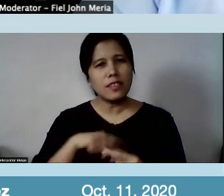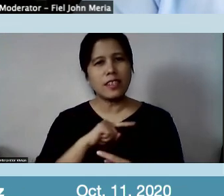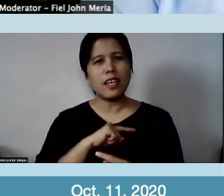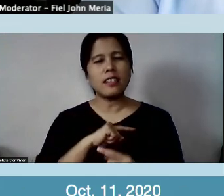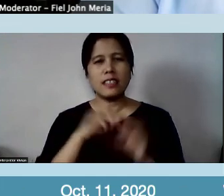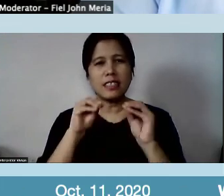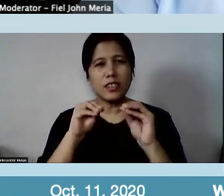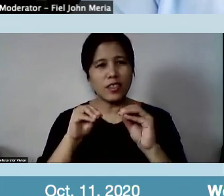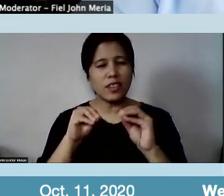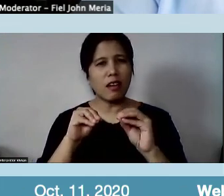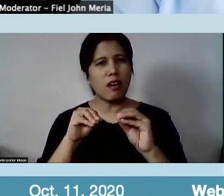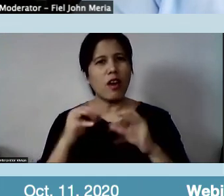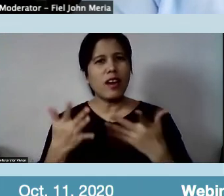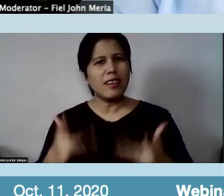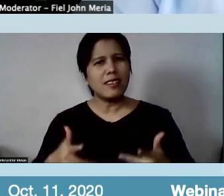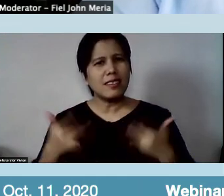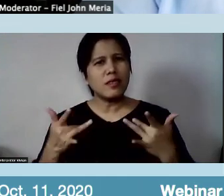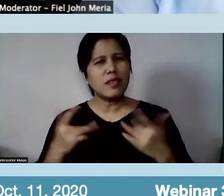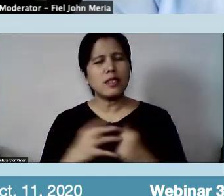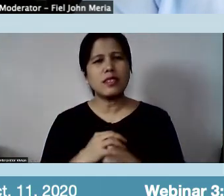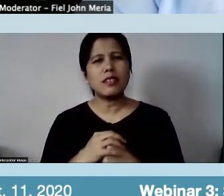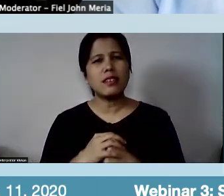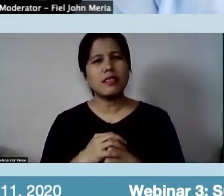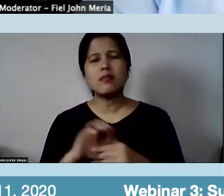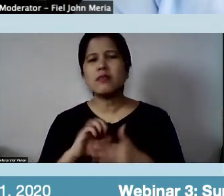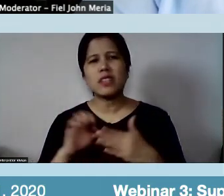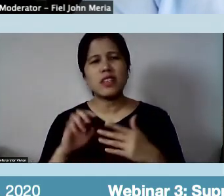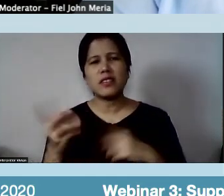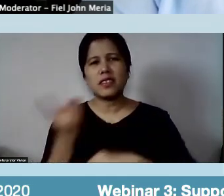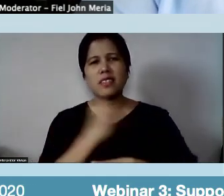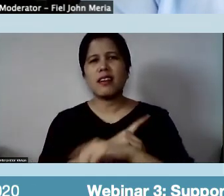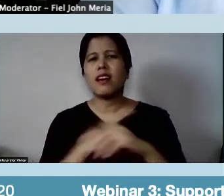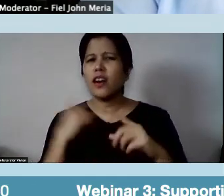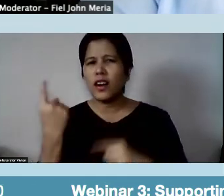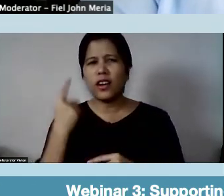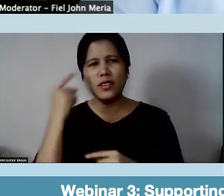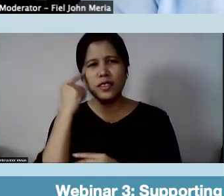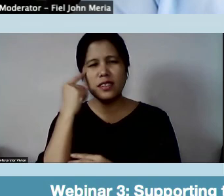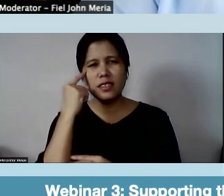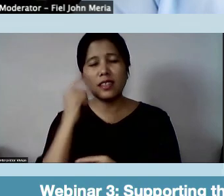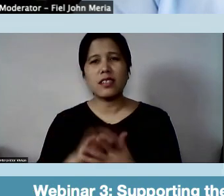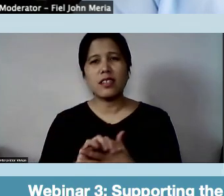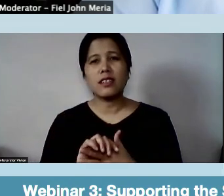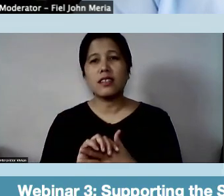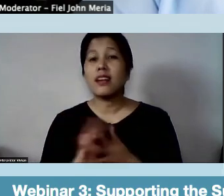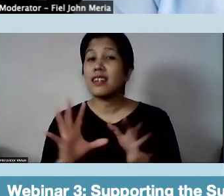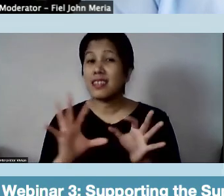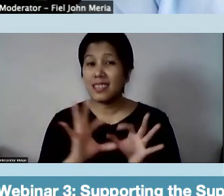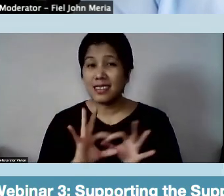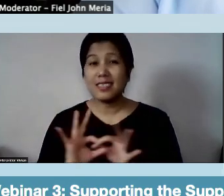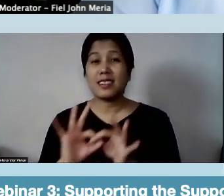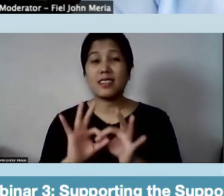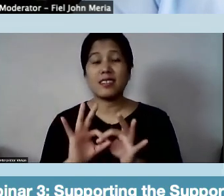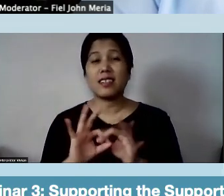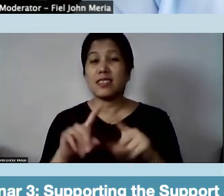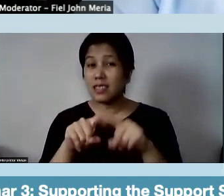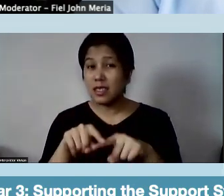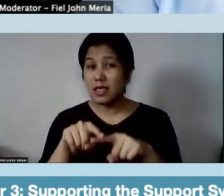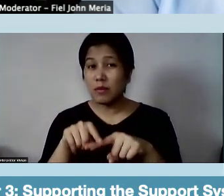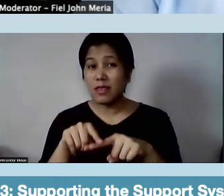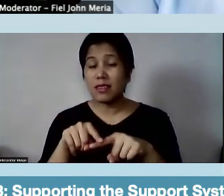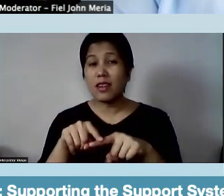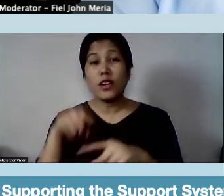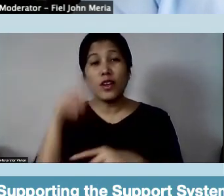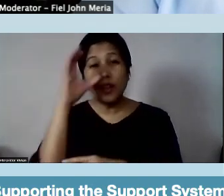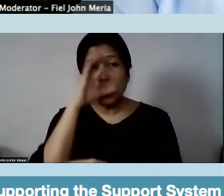naman tayo nag-survive. And, you know, at the end of the day, I would always think it's relational. Everything we have here, you look for